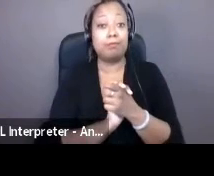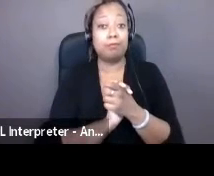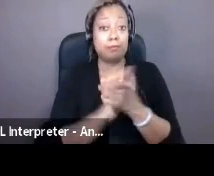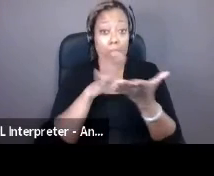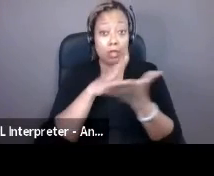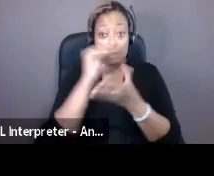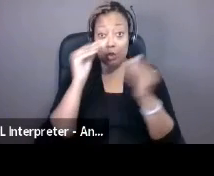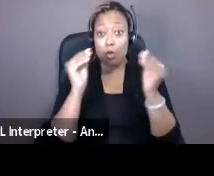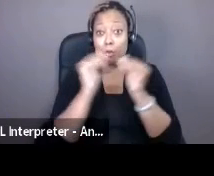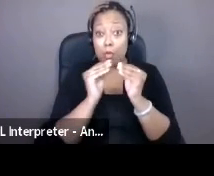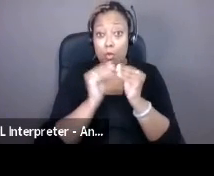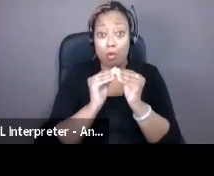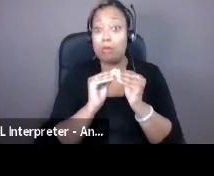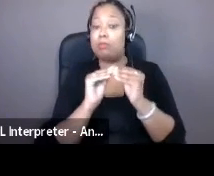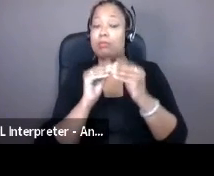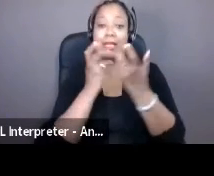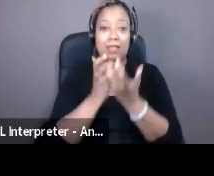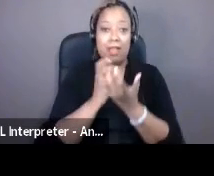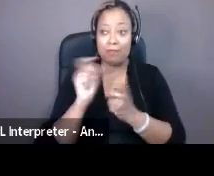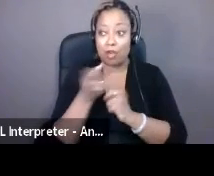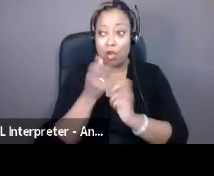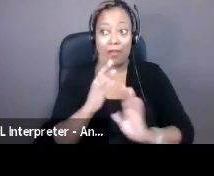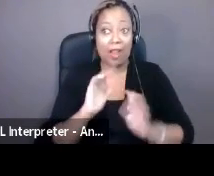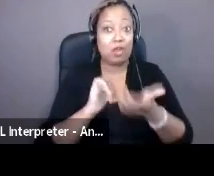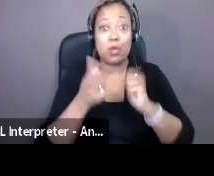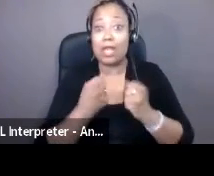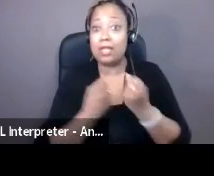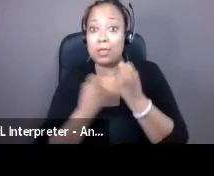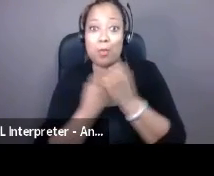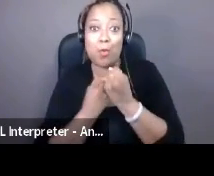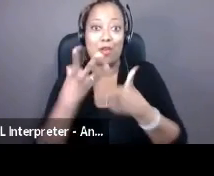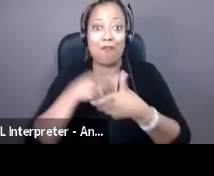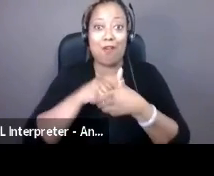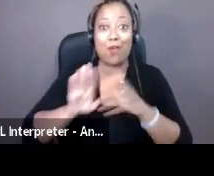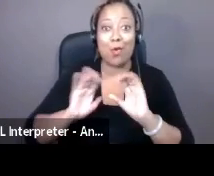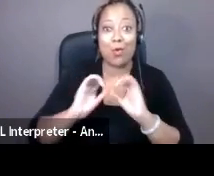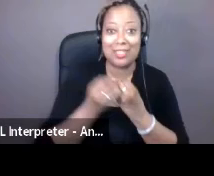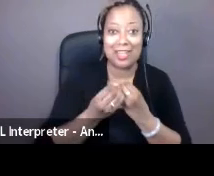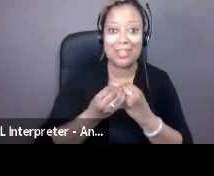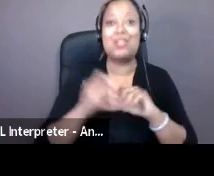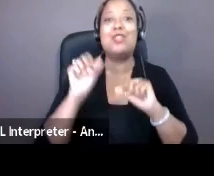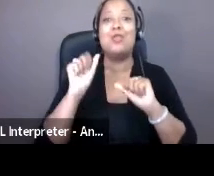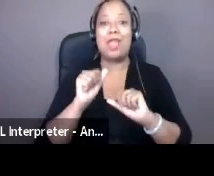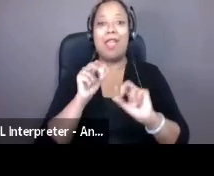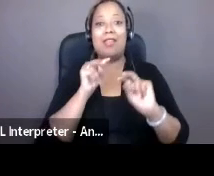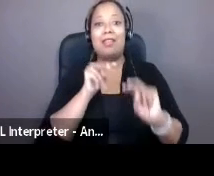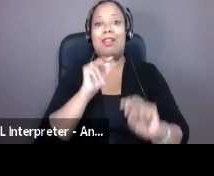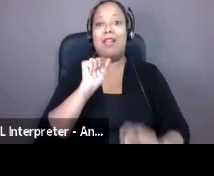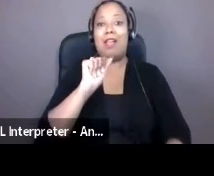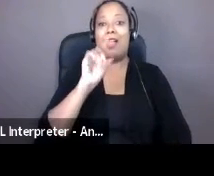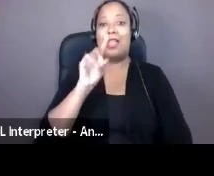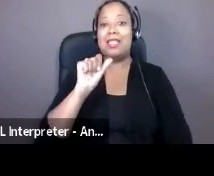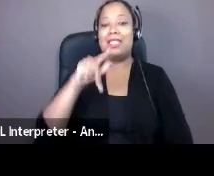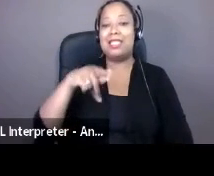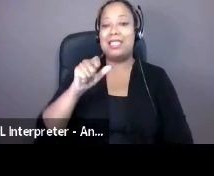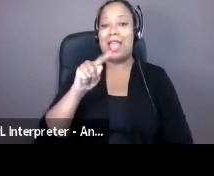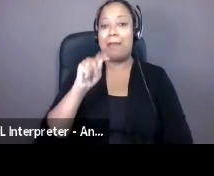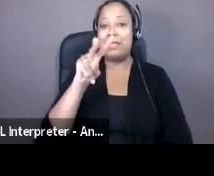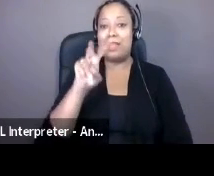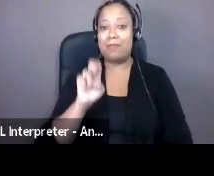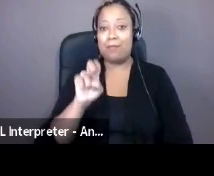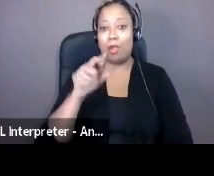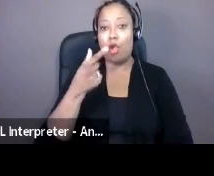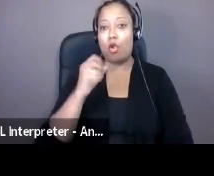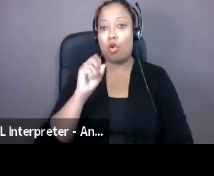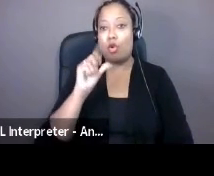adaptive golfers and how you can help support and get involved with Gianna's organization, you can visit adaptivegolfers.org. And stay tuned for